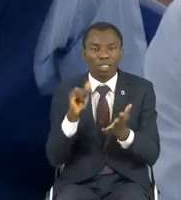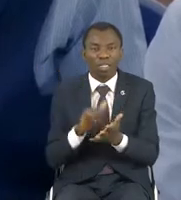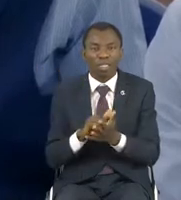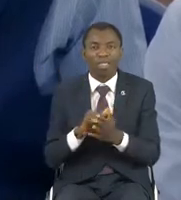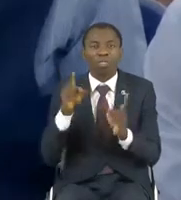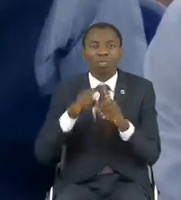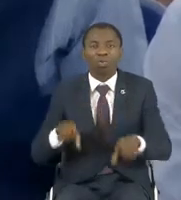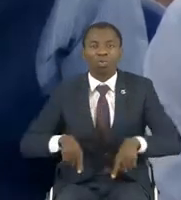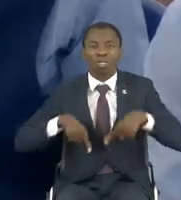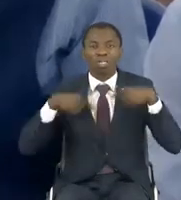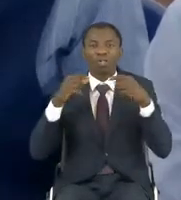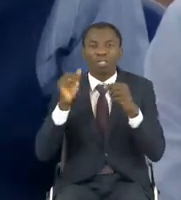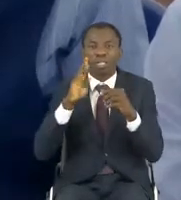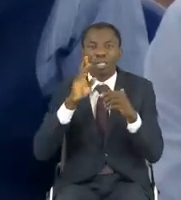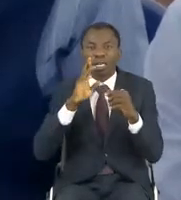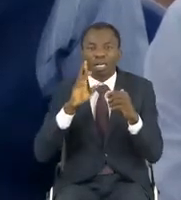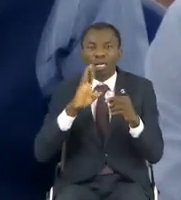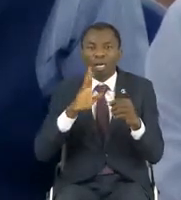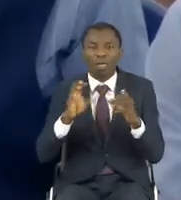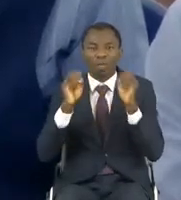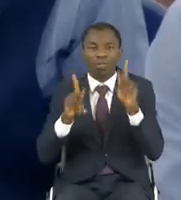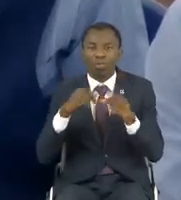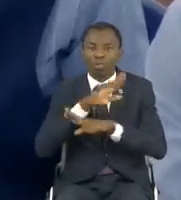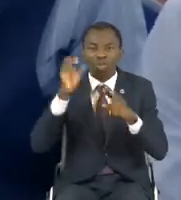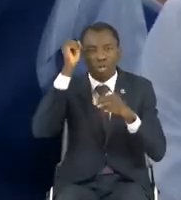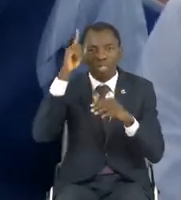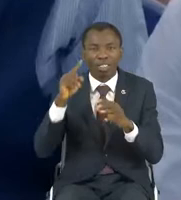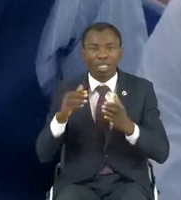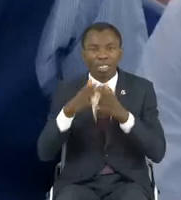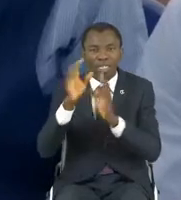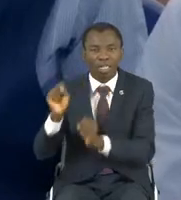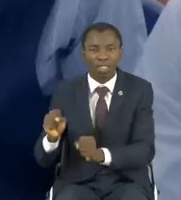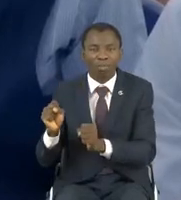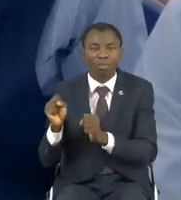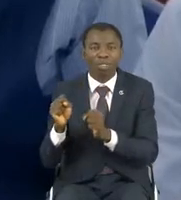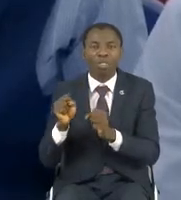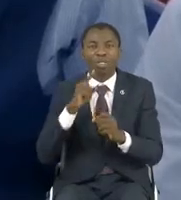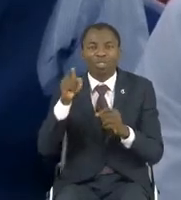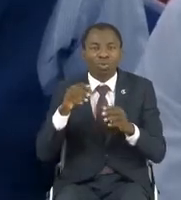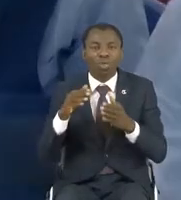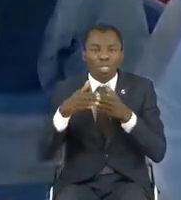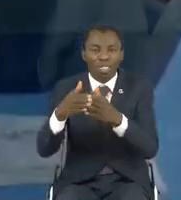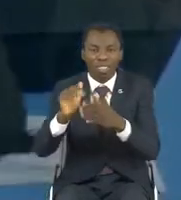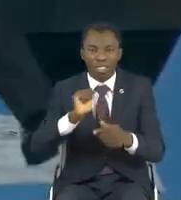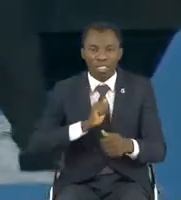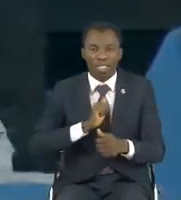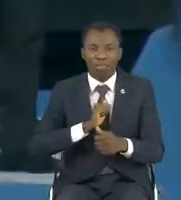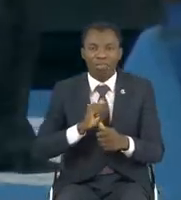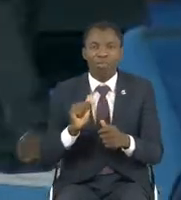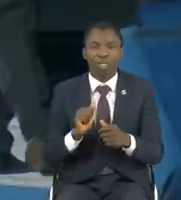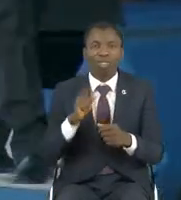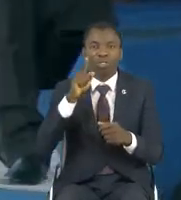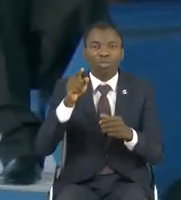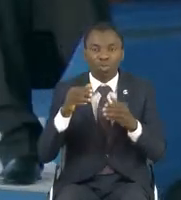There are many people, they don't understand leadership. You lead self before you